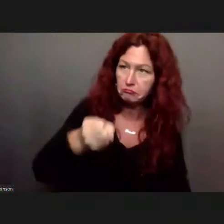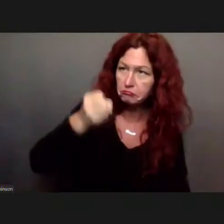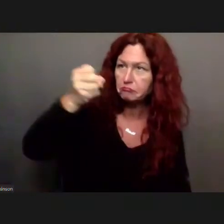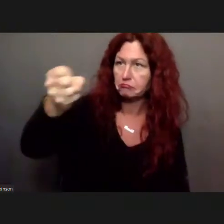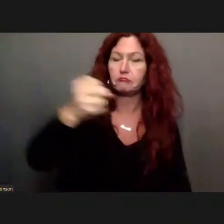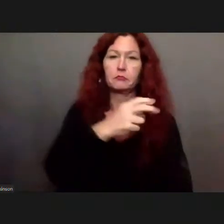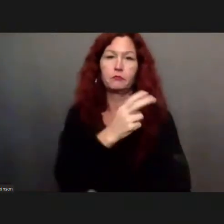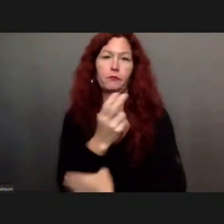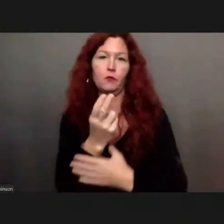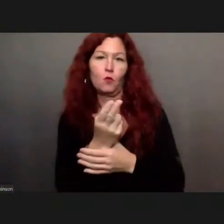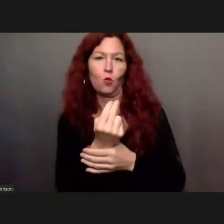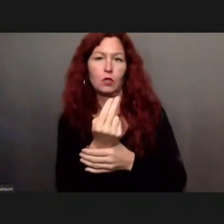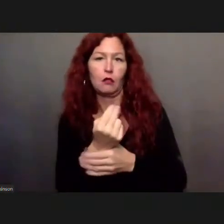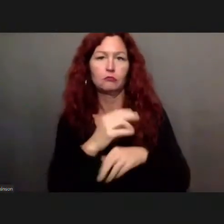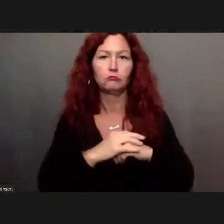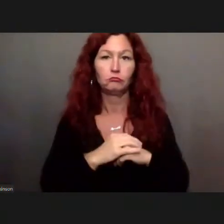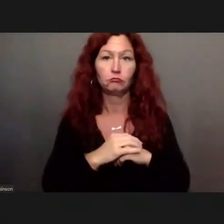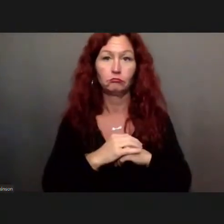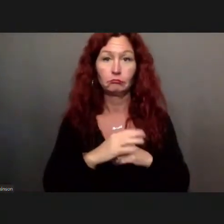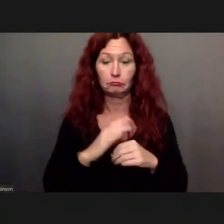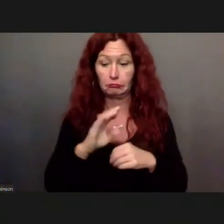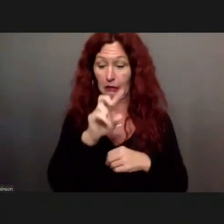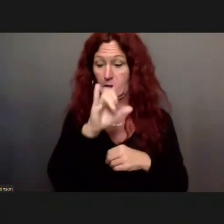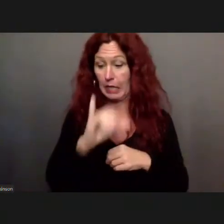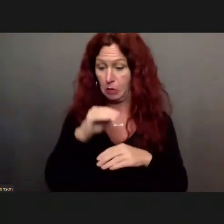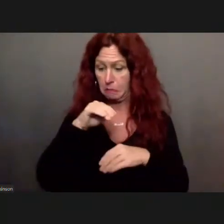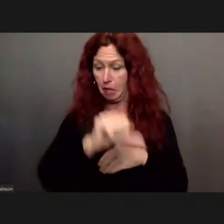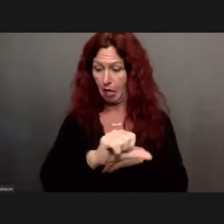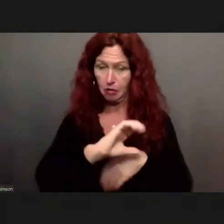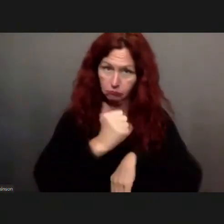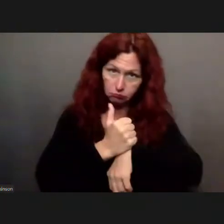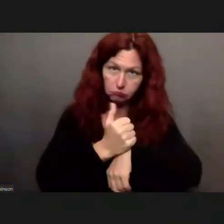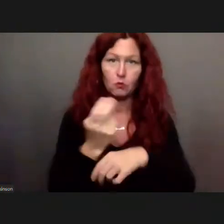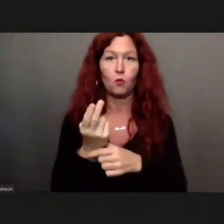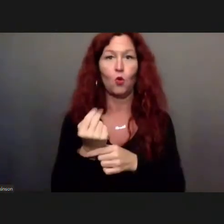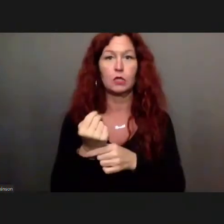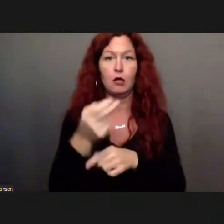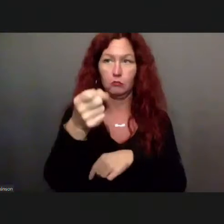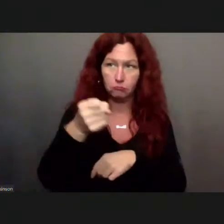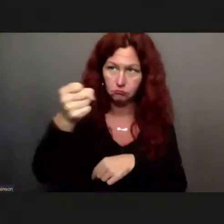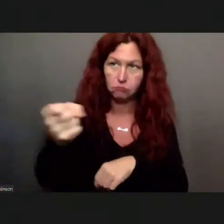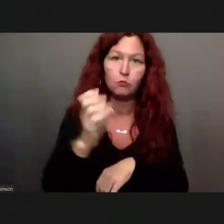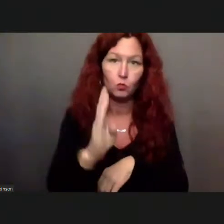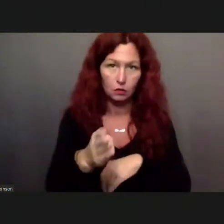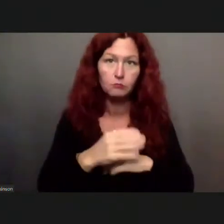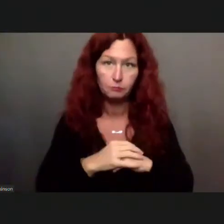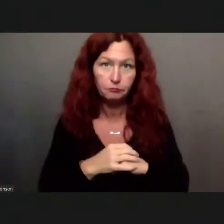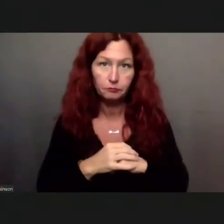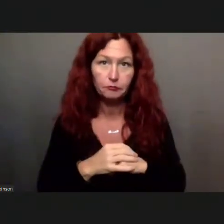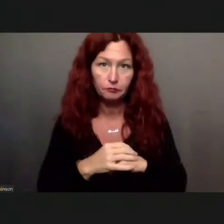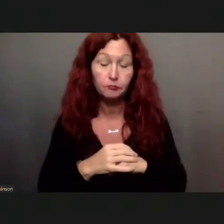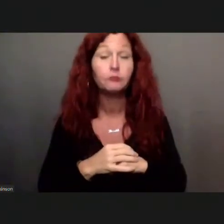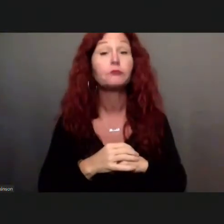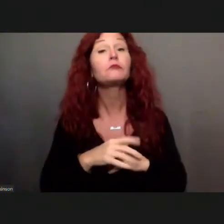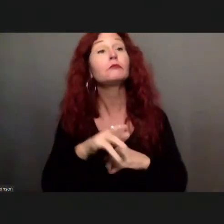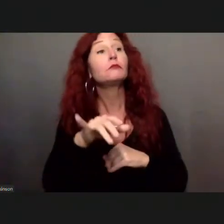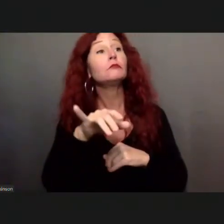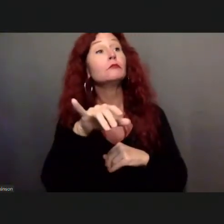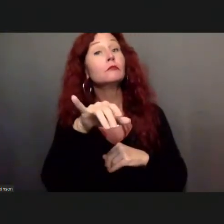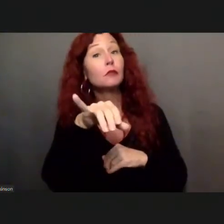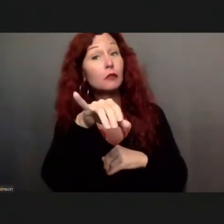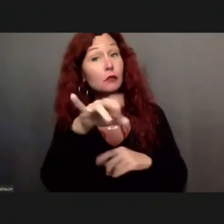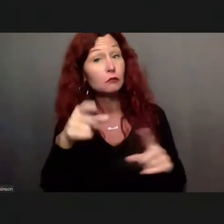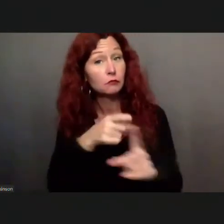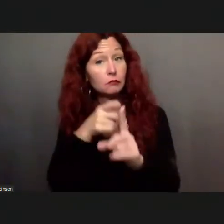details. Now, before wrapping up, I want to talk a little bit about the uptick in hospitalizations. We still have plenty of acute care and ICU